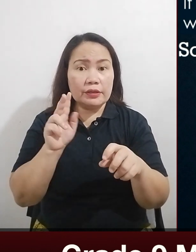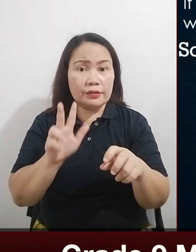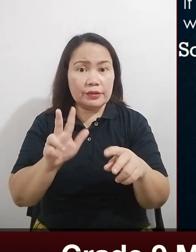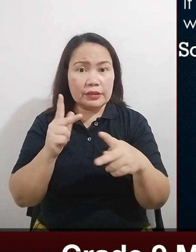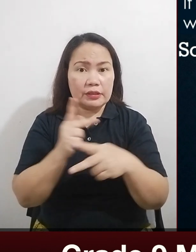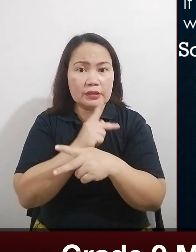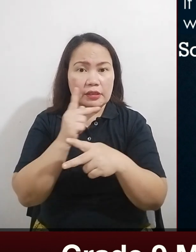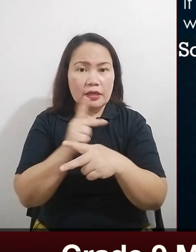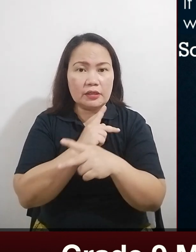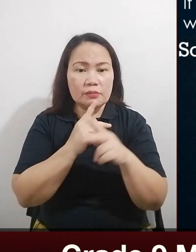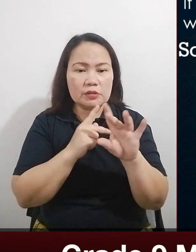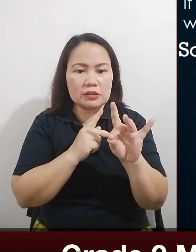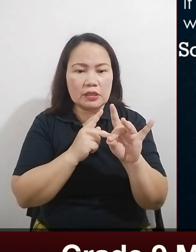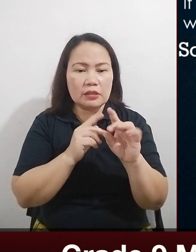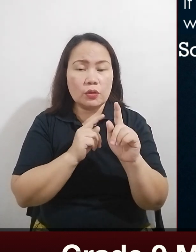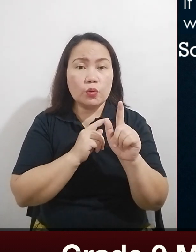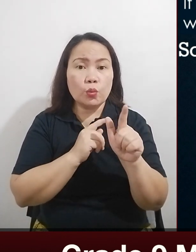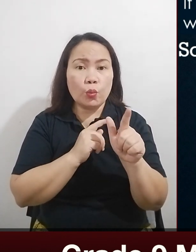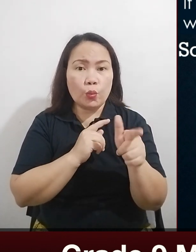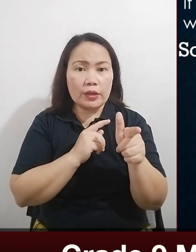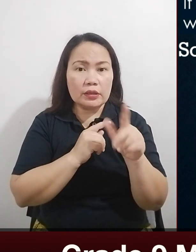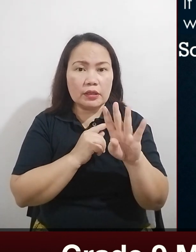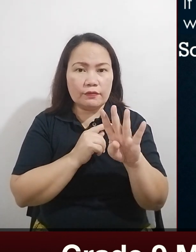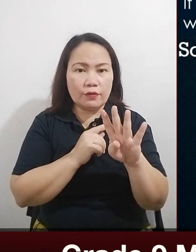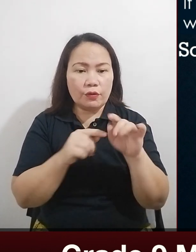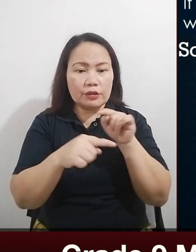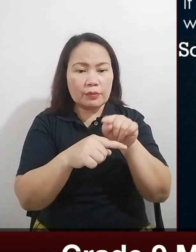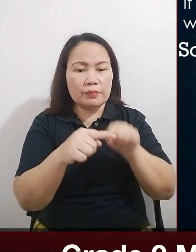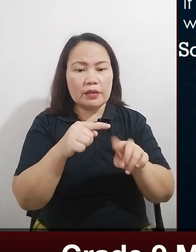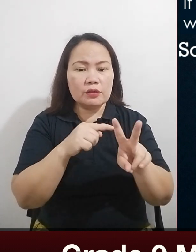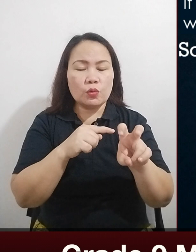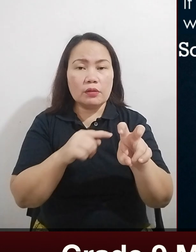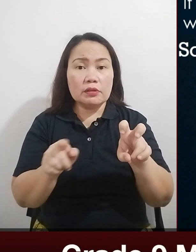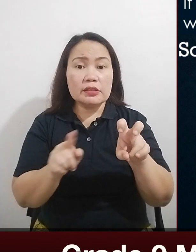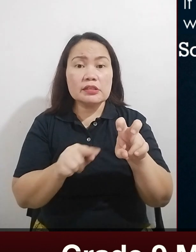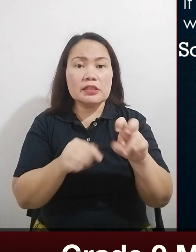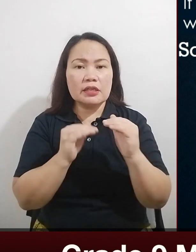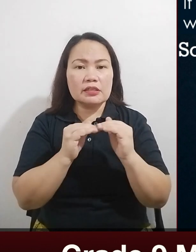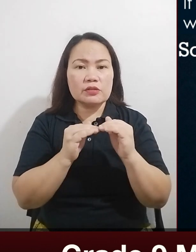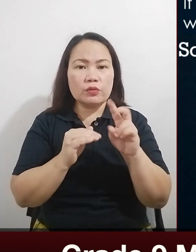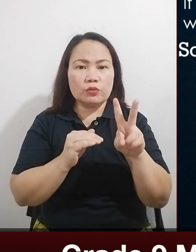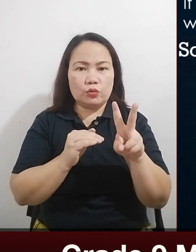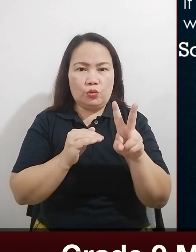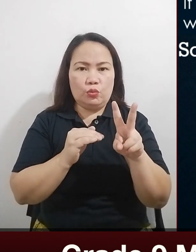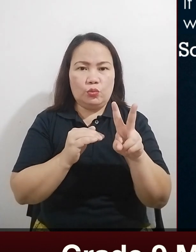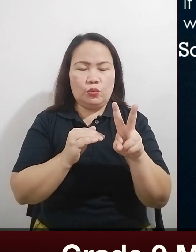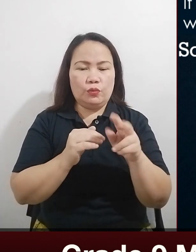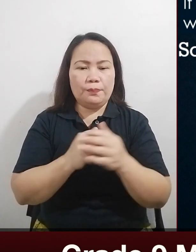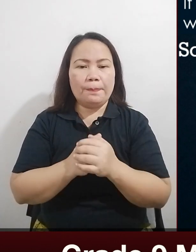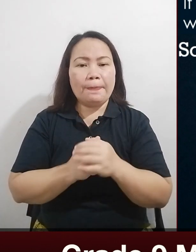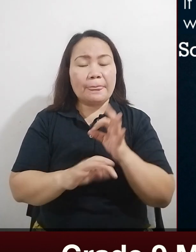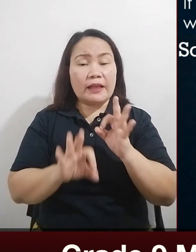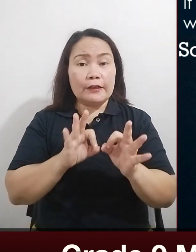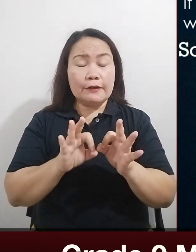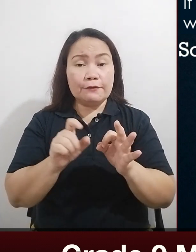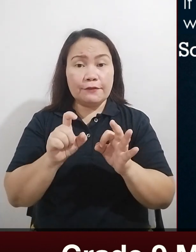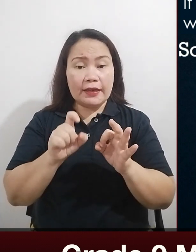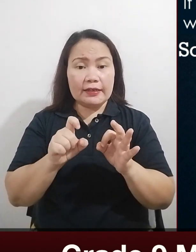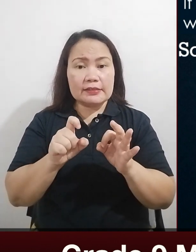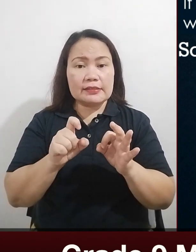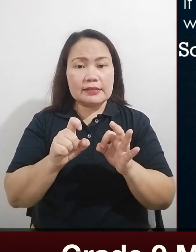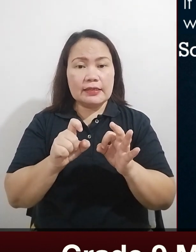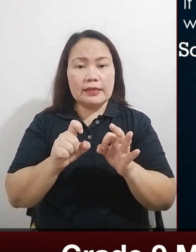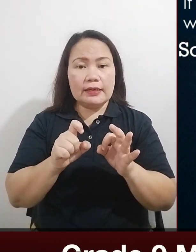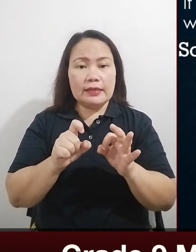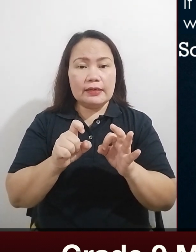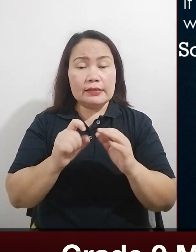So, 3 times 8, that is 24. Divide 12, z is equal to 2. If